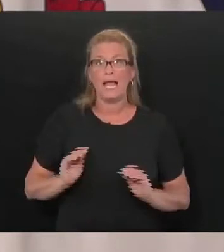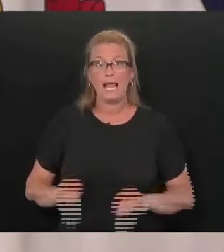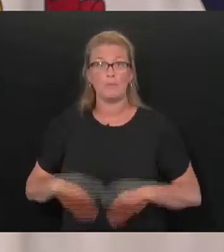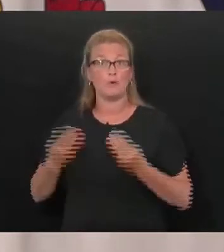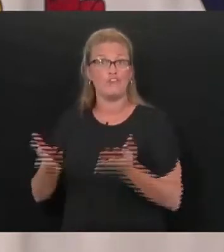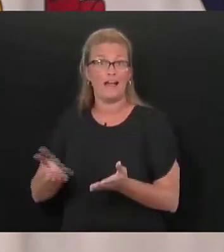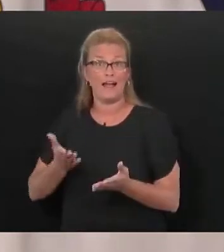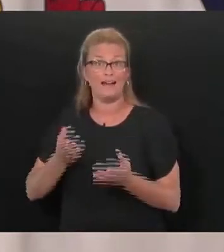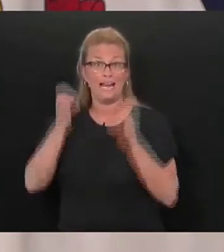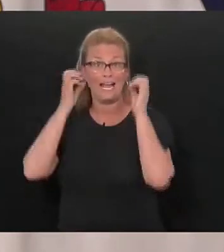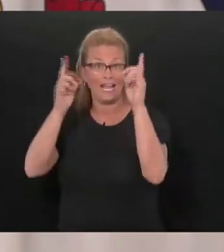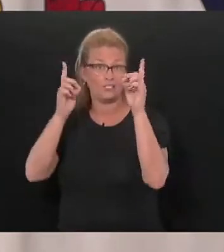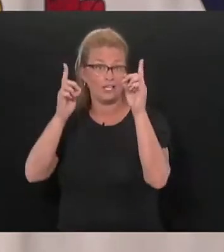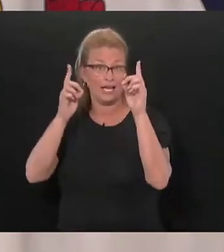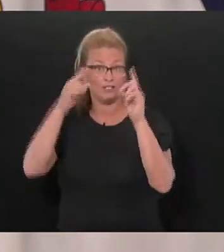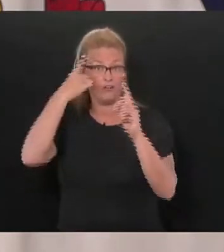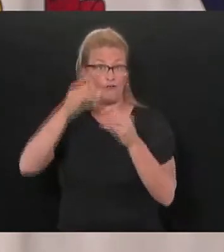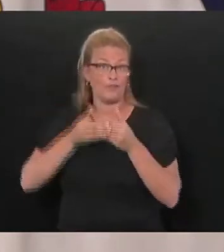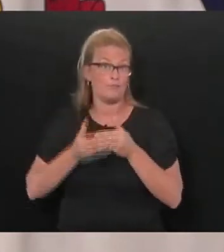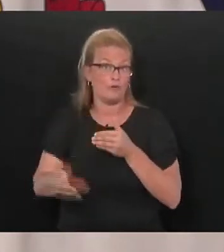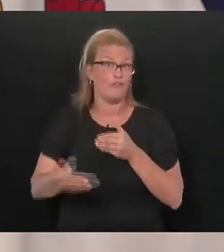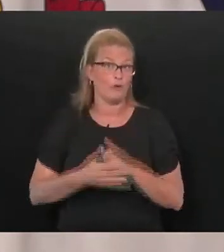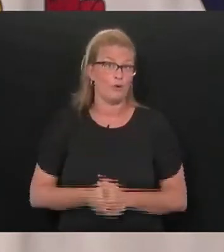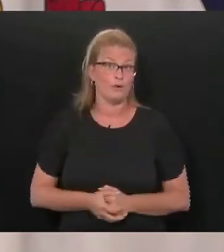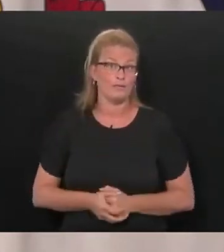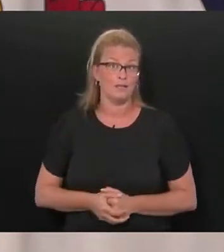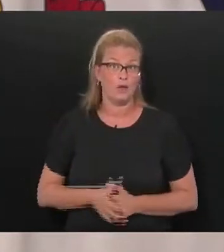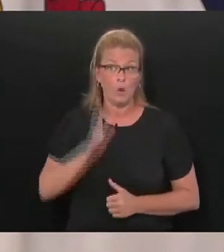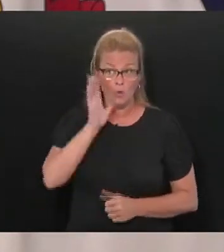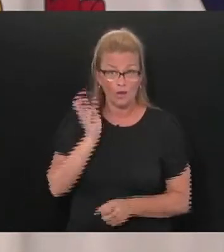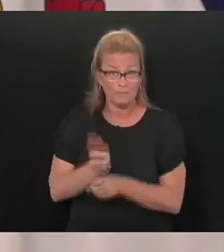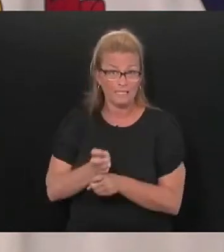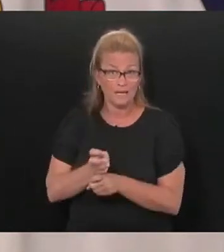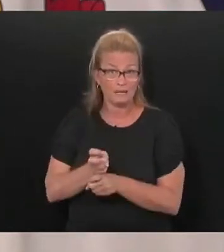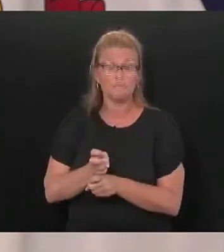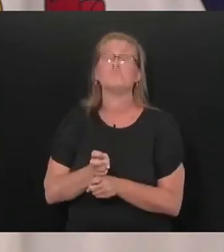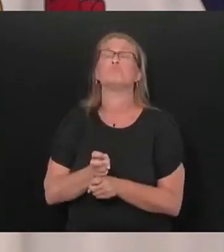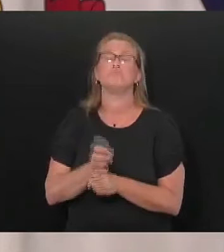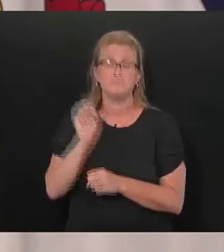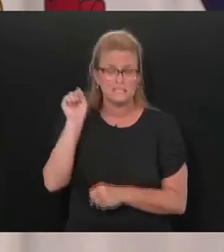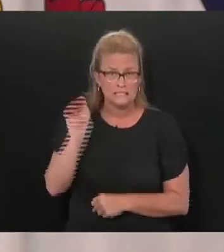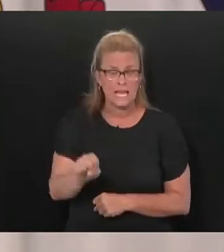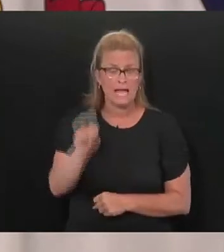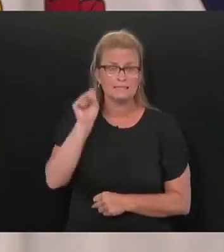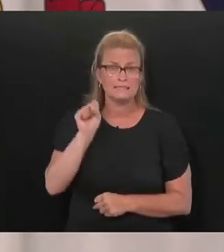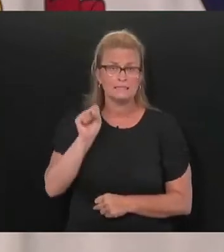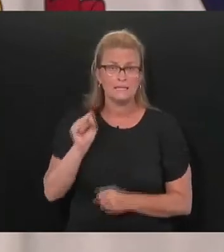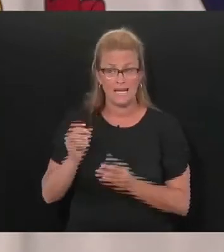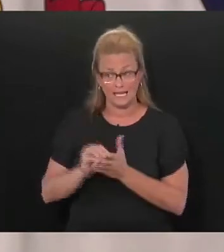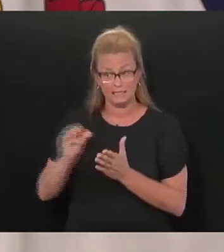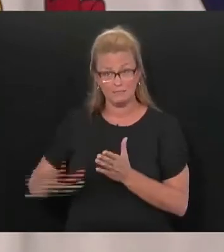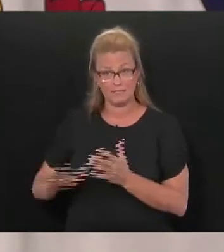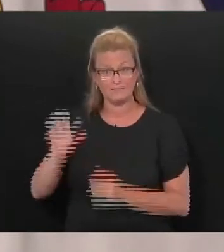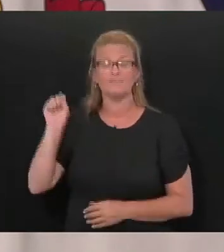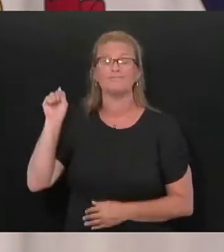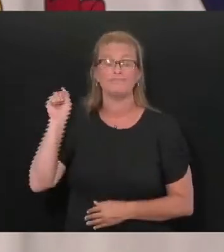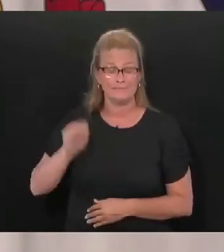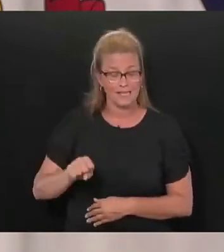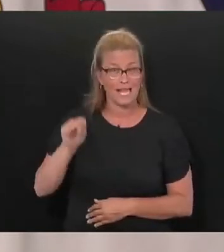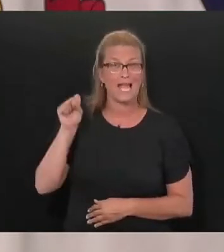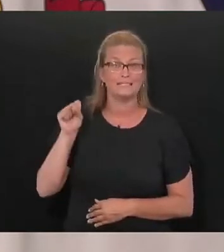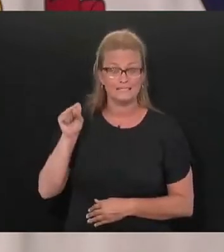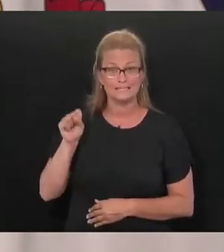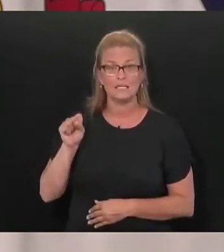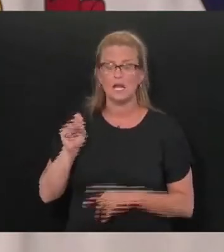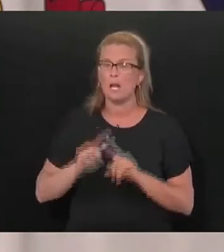education for our kids going forward. Is it tough? Absolutely, it's tough. Is it expensive? There's nothing that is